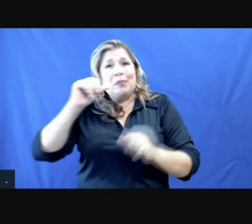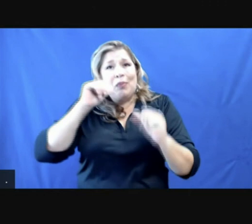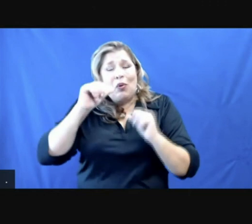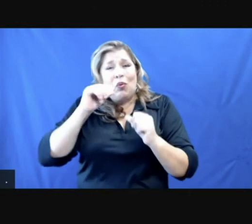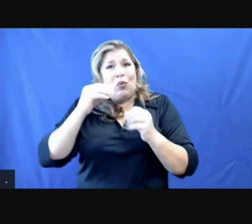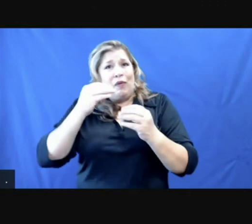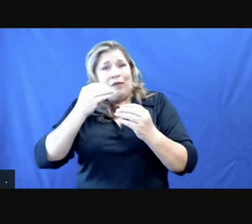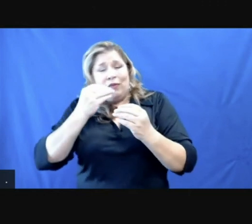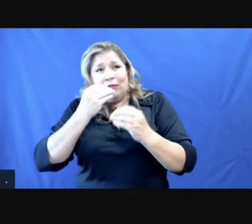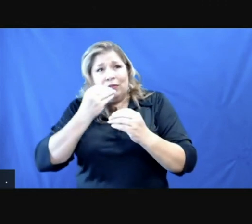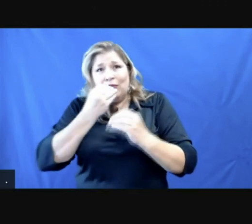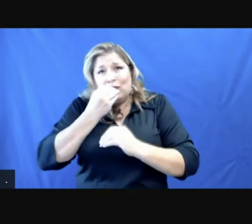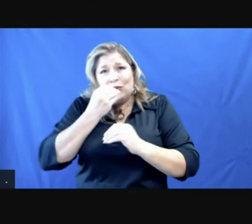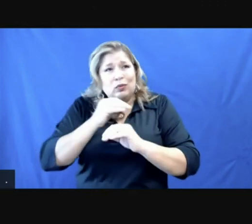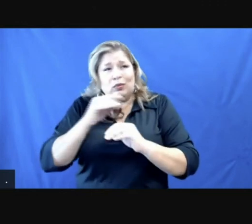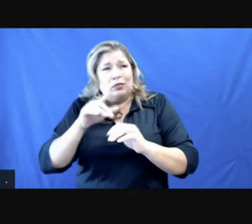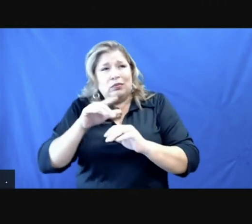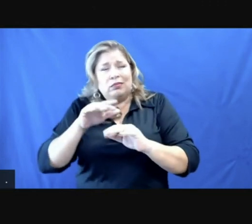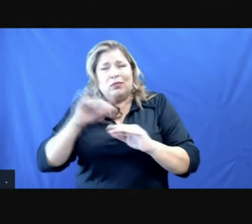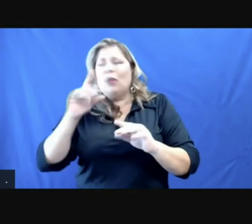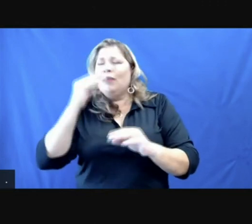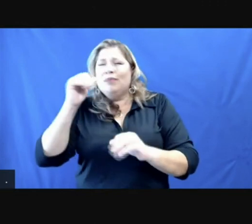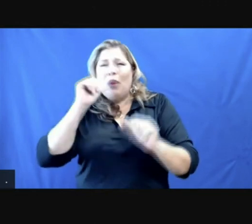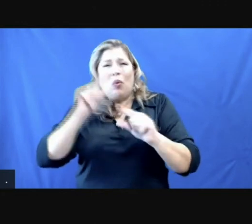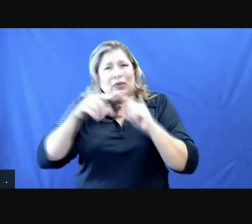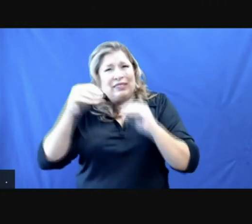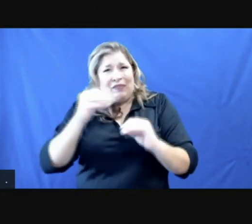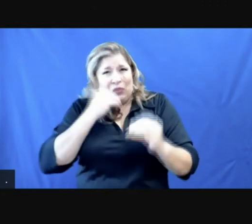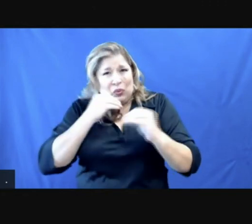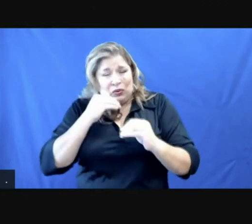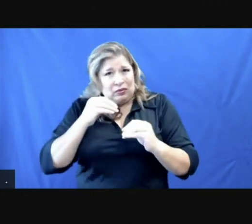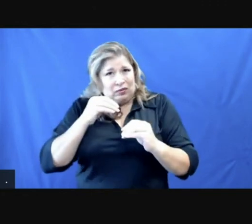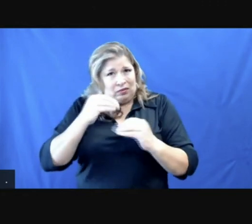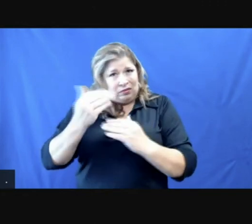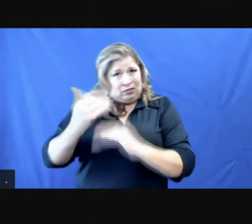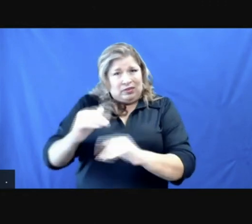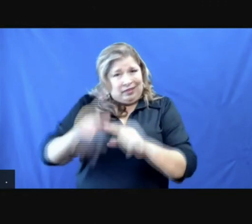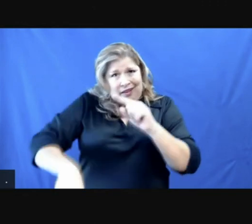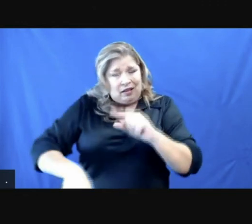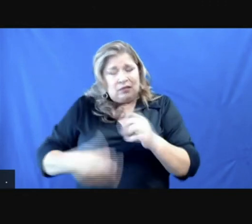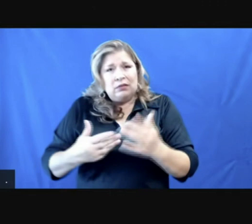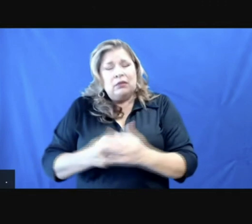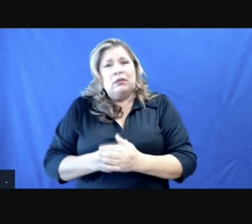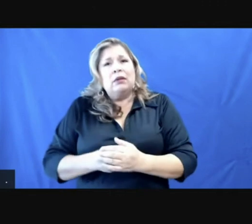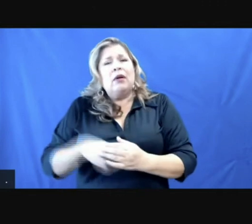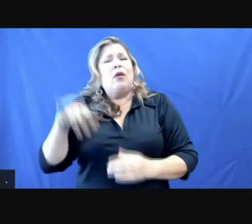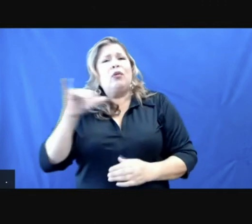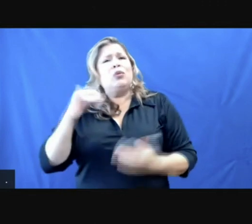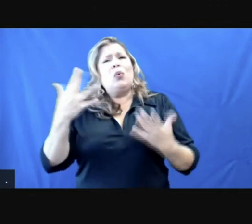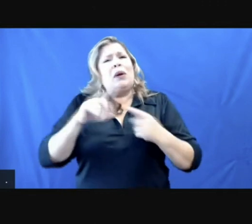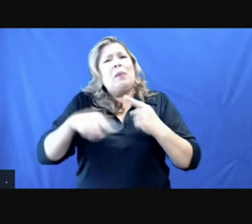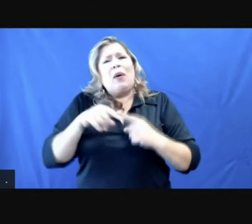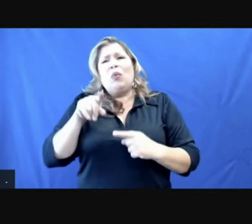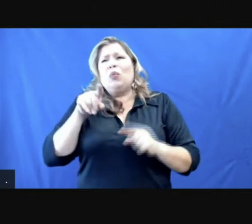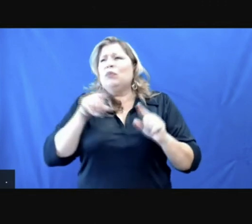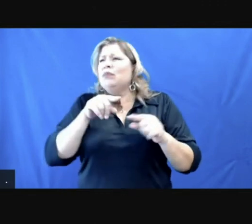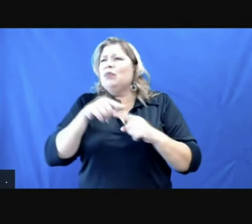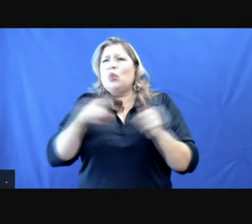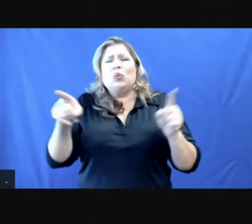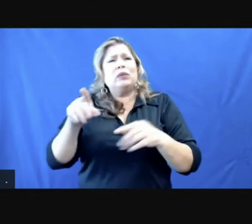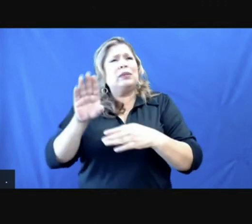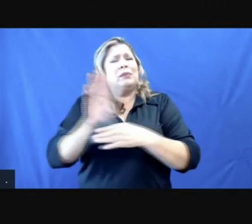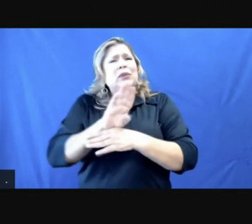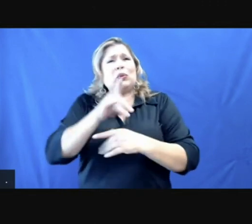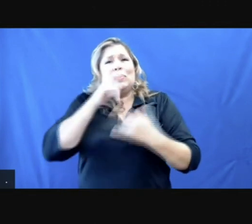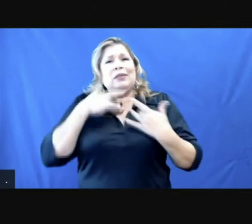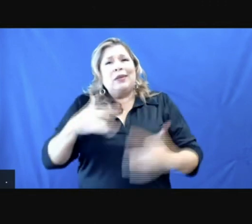that, if you can confirm that. And also, what about businesses that operate overnight? There are manufacturers that